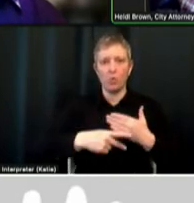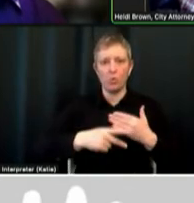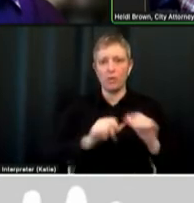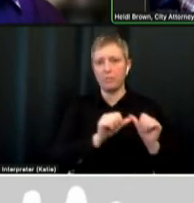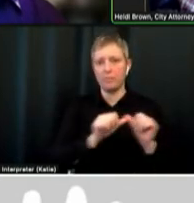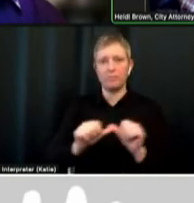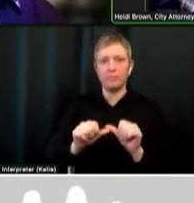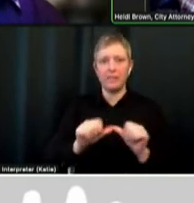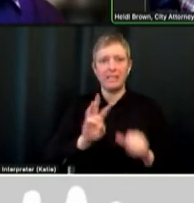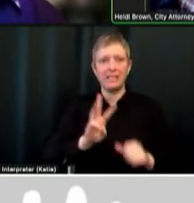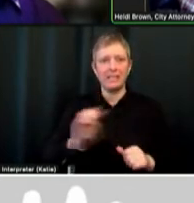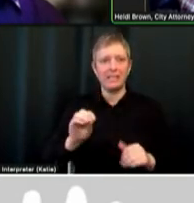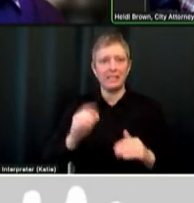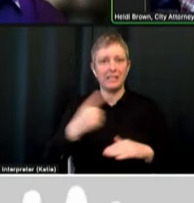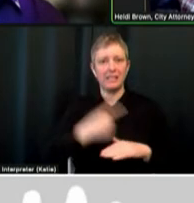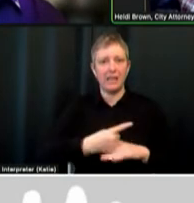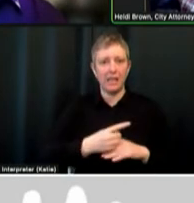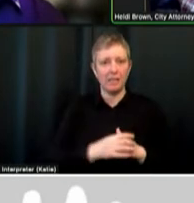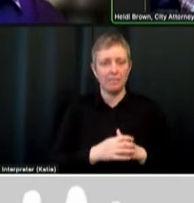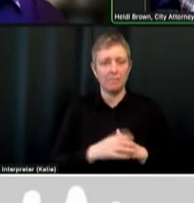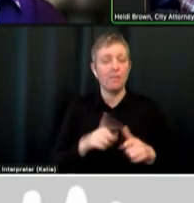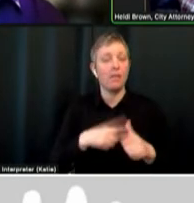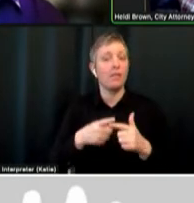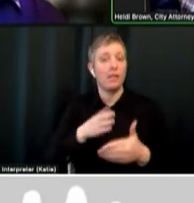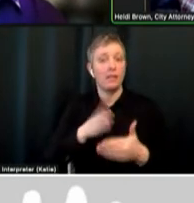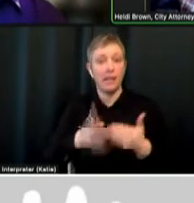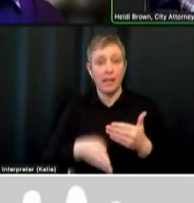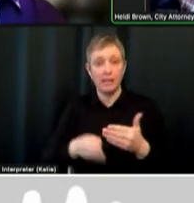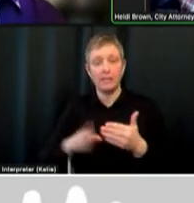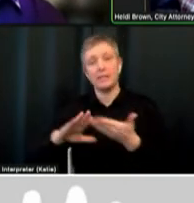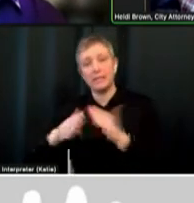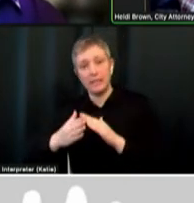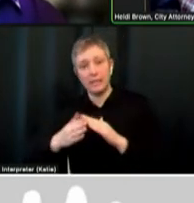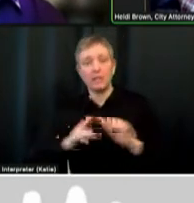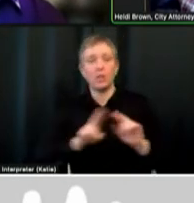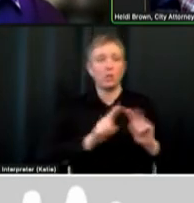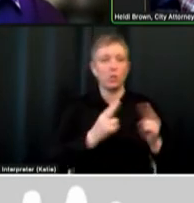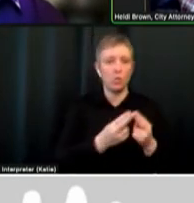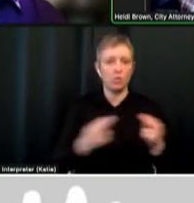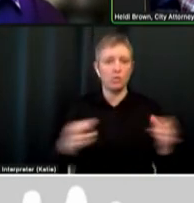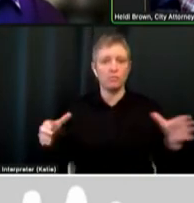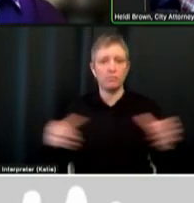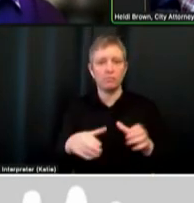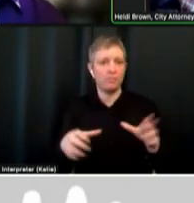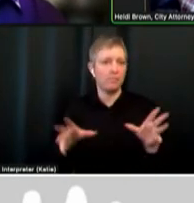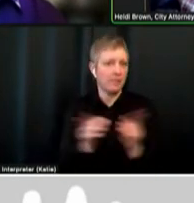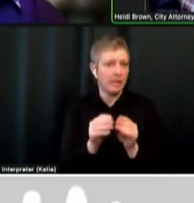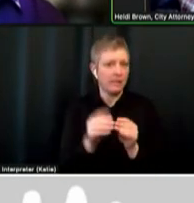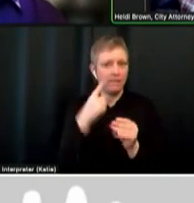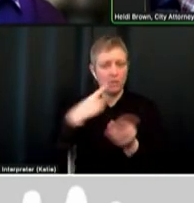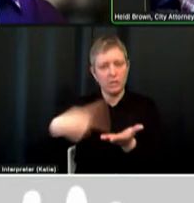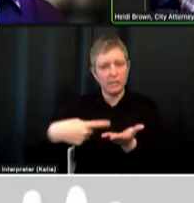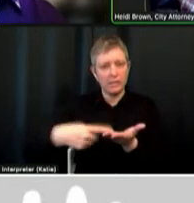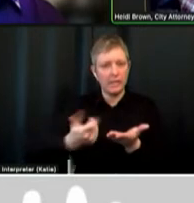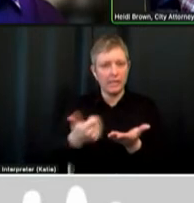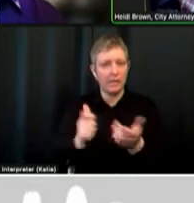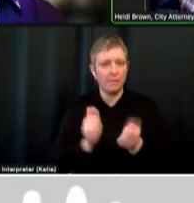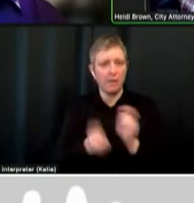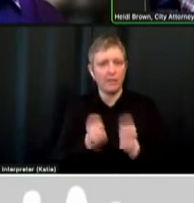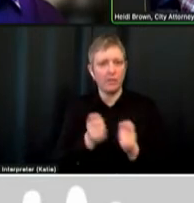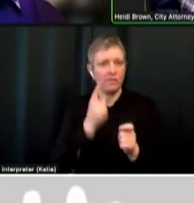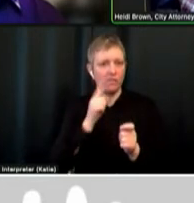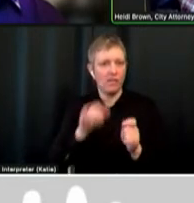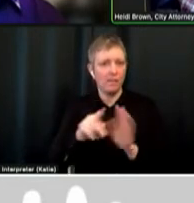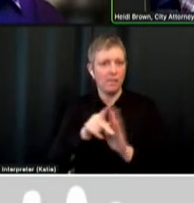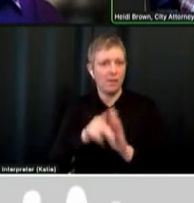And at the end of that period, the city and the union can meet and discuss any mutual agreeable modifications to the policy, although that would, of